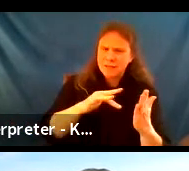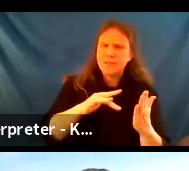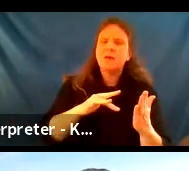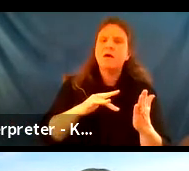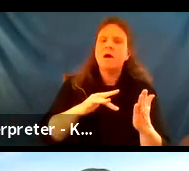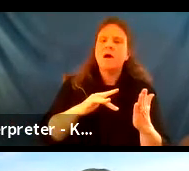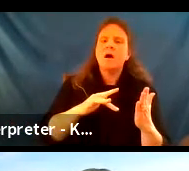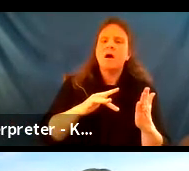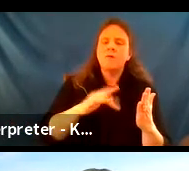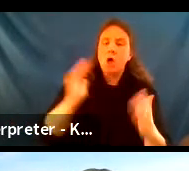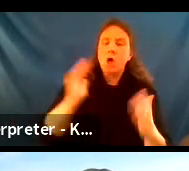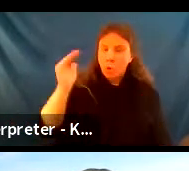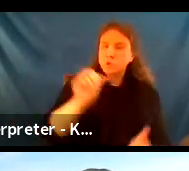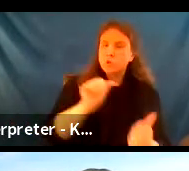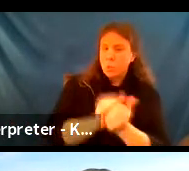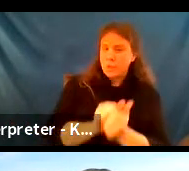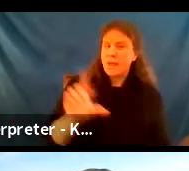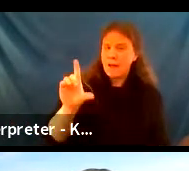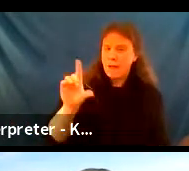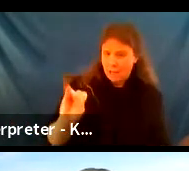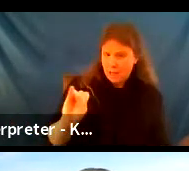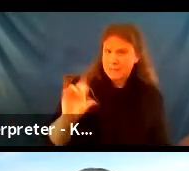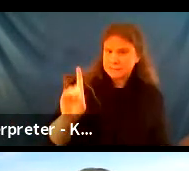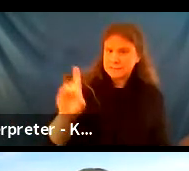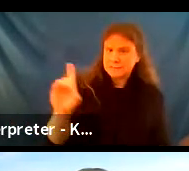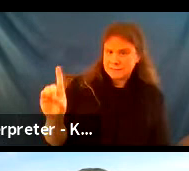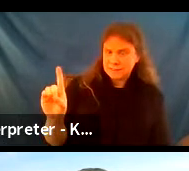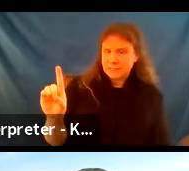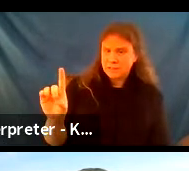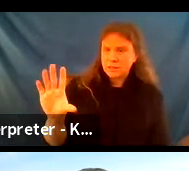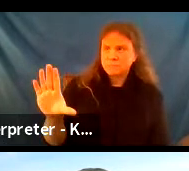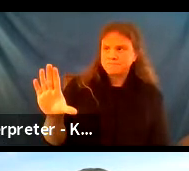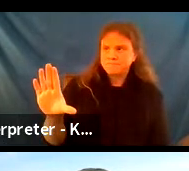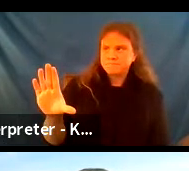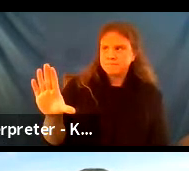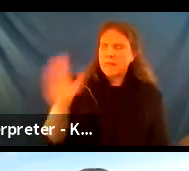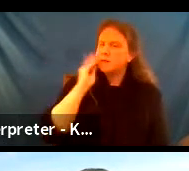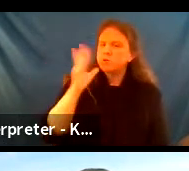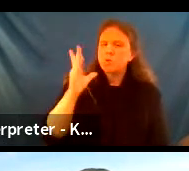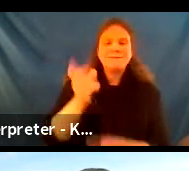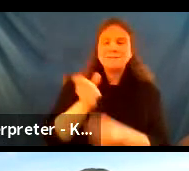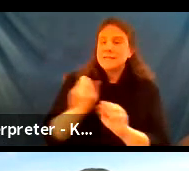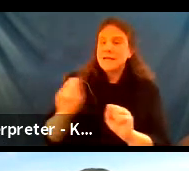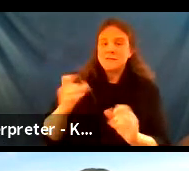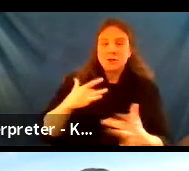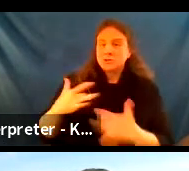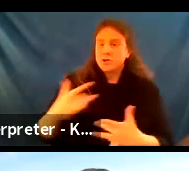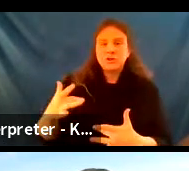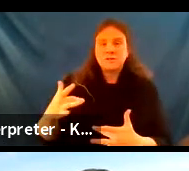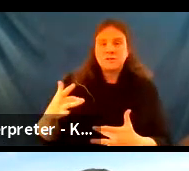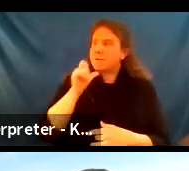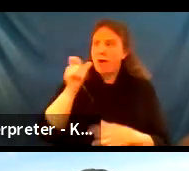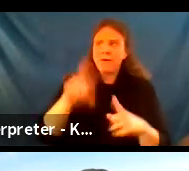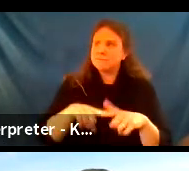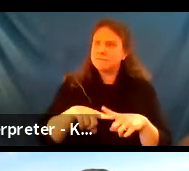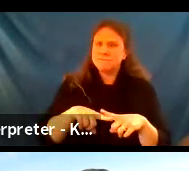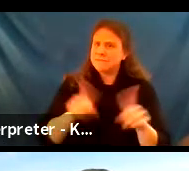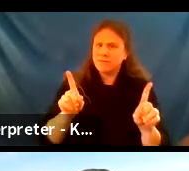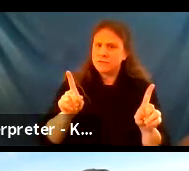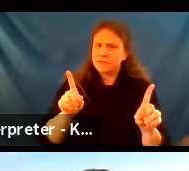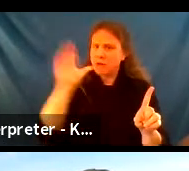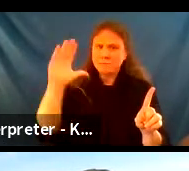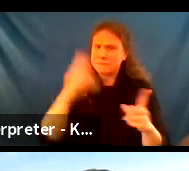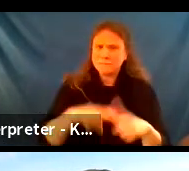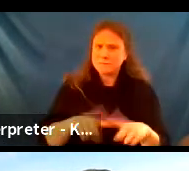IDD. And so I think, again, I wouldn't anticipate that the safety considerations would be substantially different, to be honest.